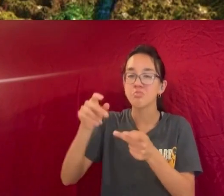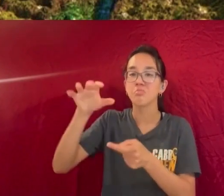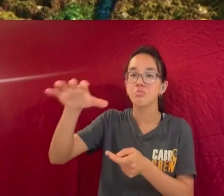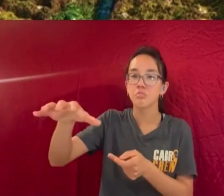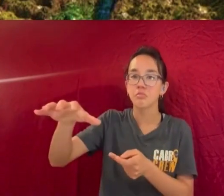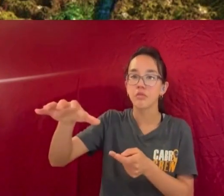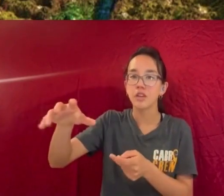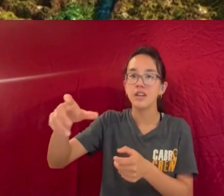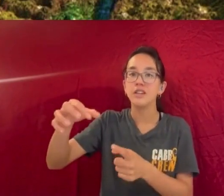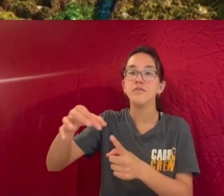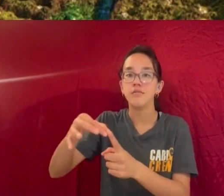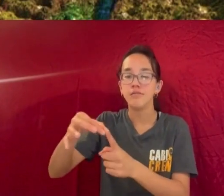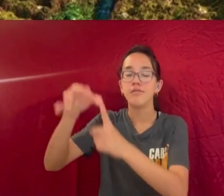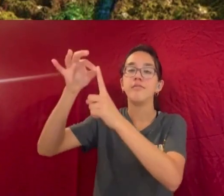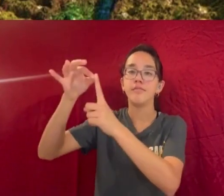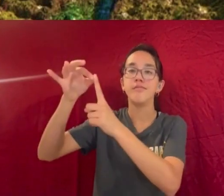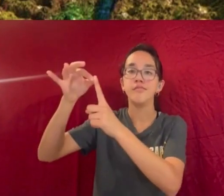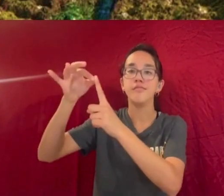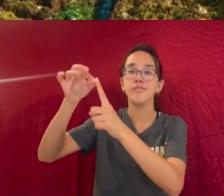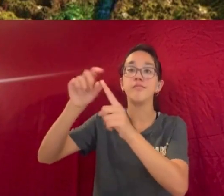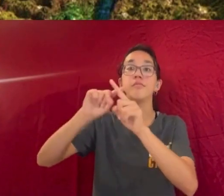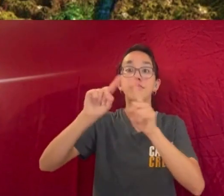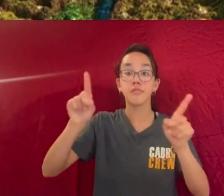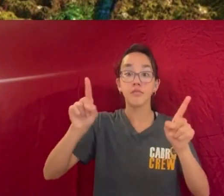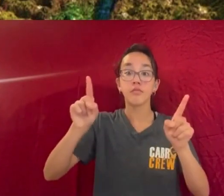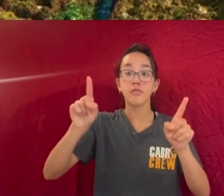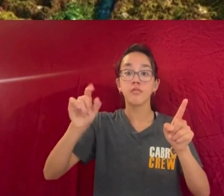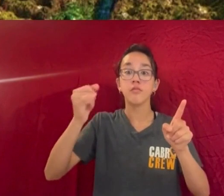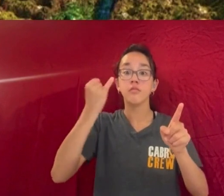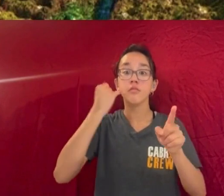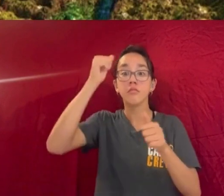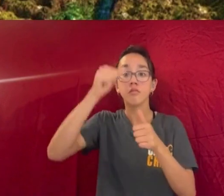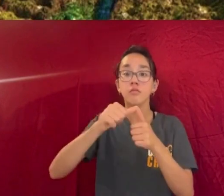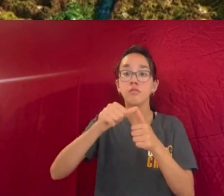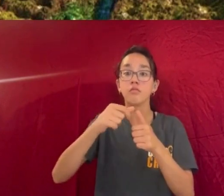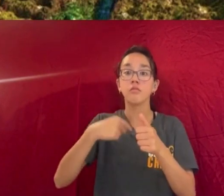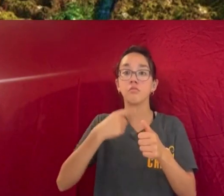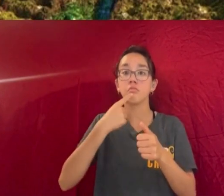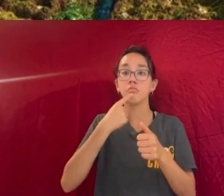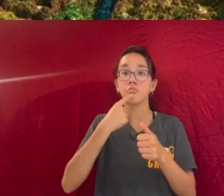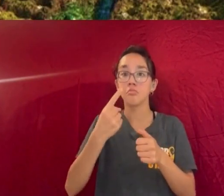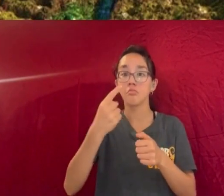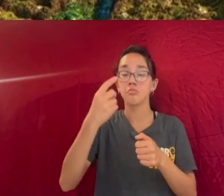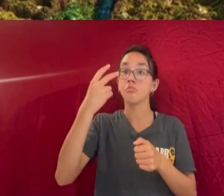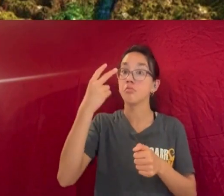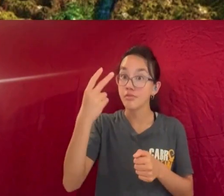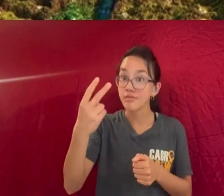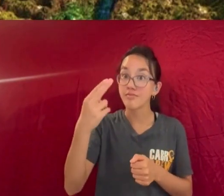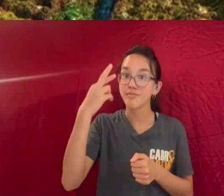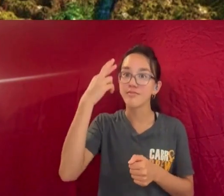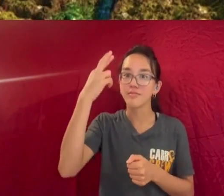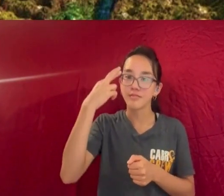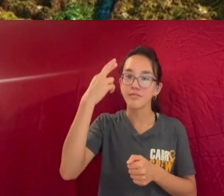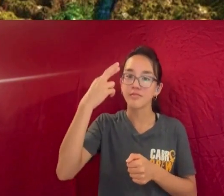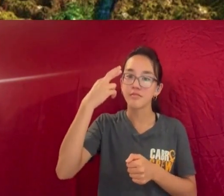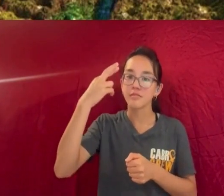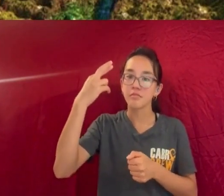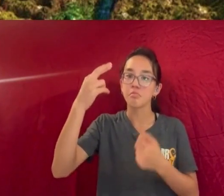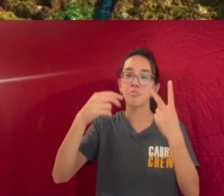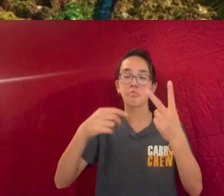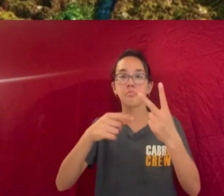this place special. But if you remember, I said there were